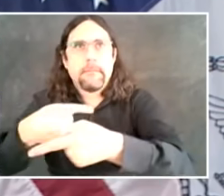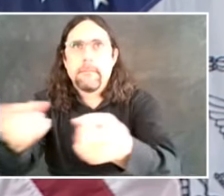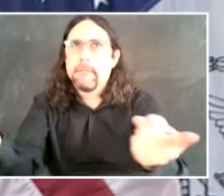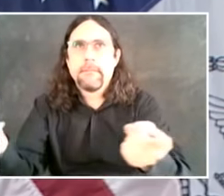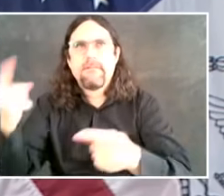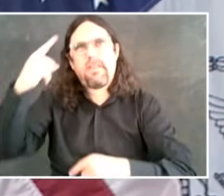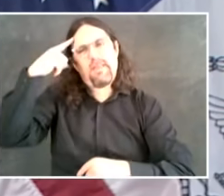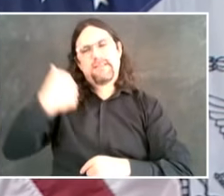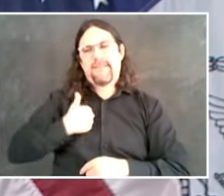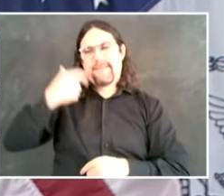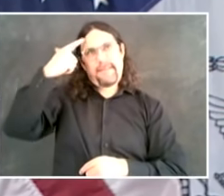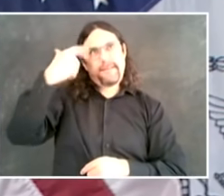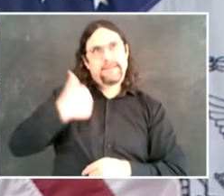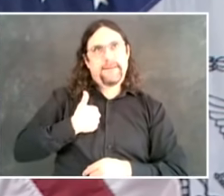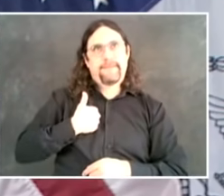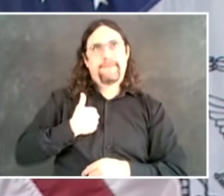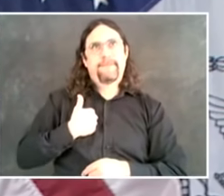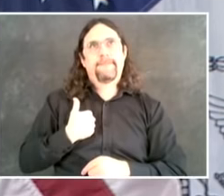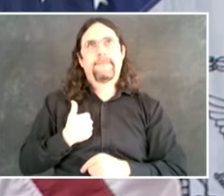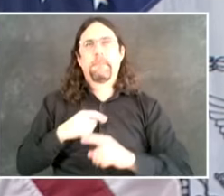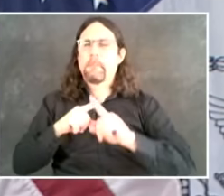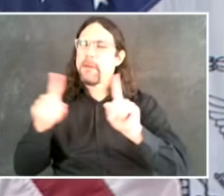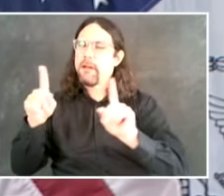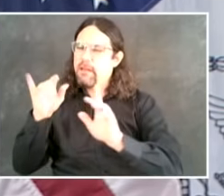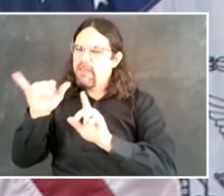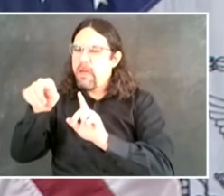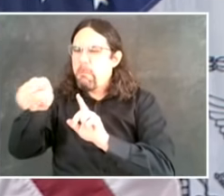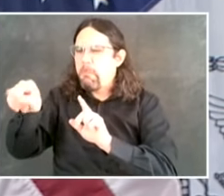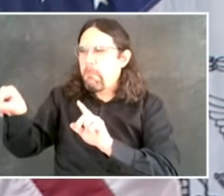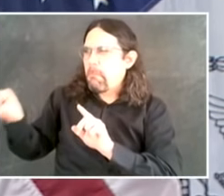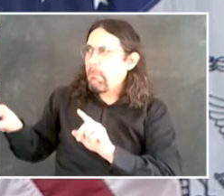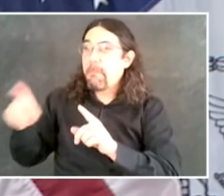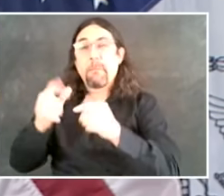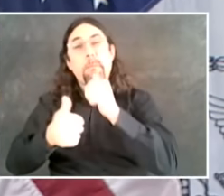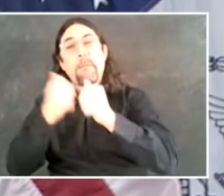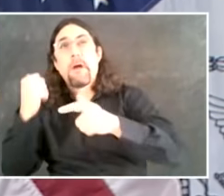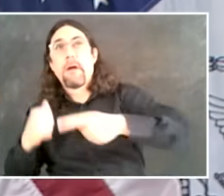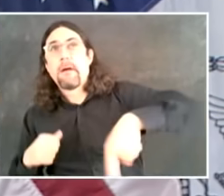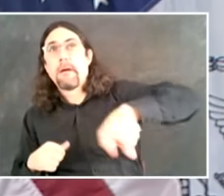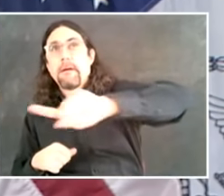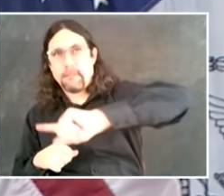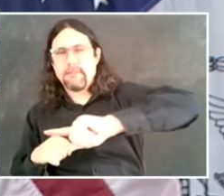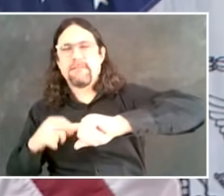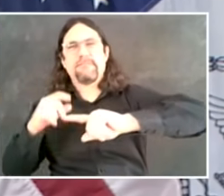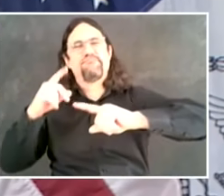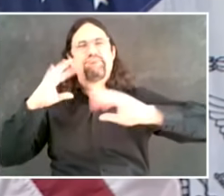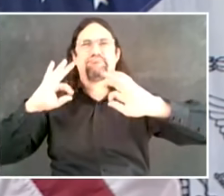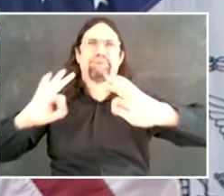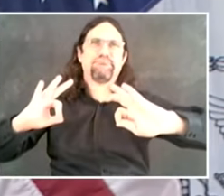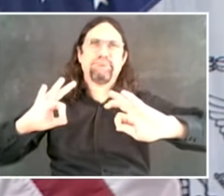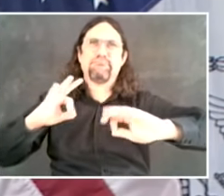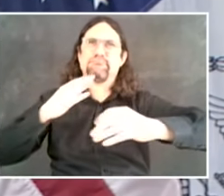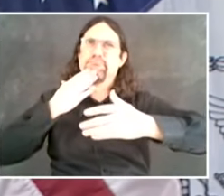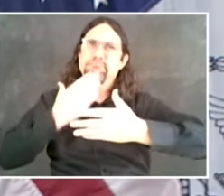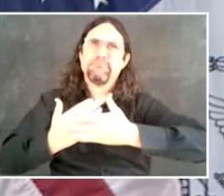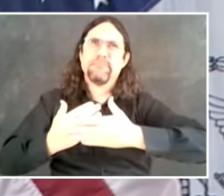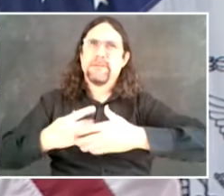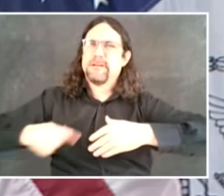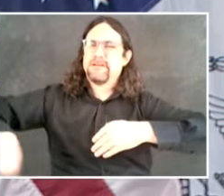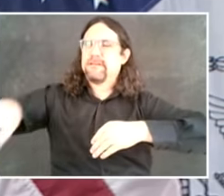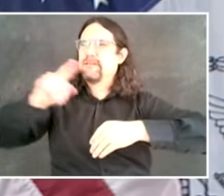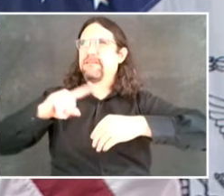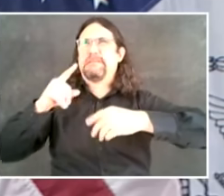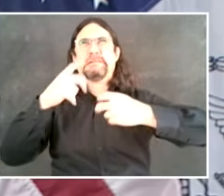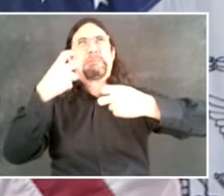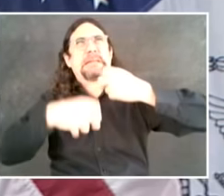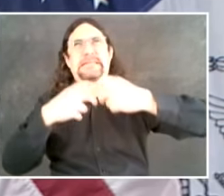challenge powerfully. I want to thank you. It's been amazing to watch how carefully the vast majority of